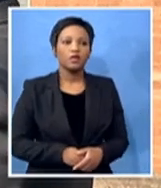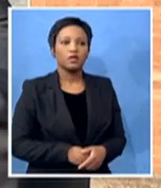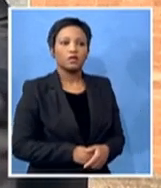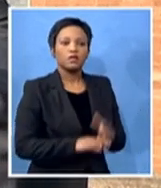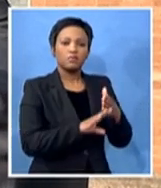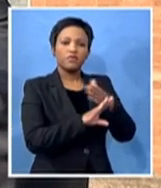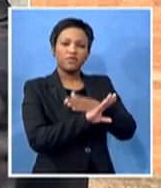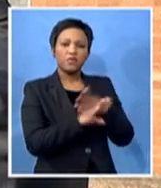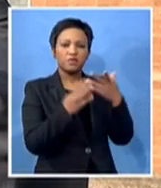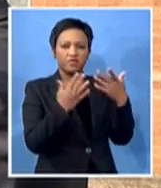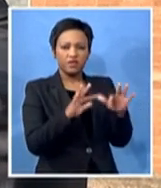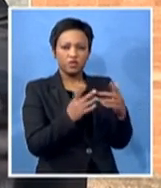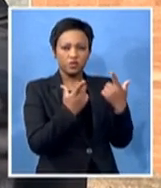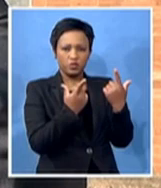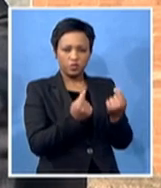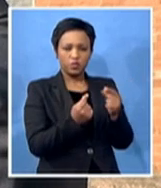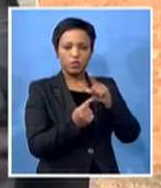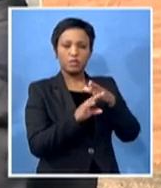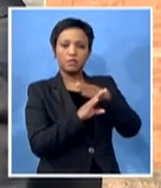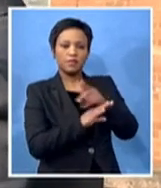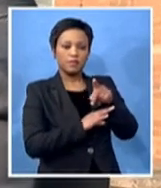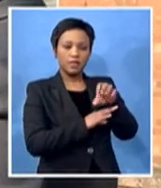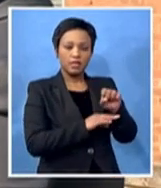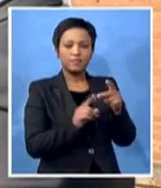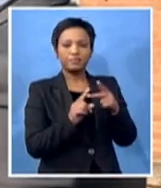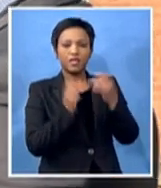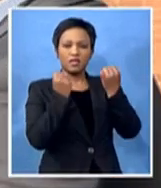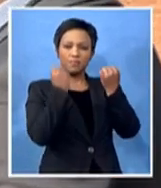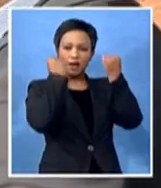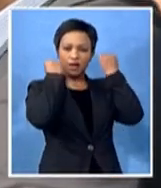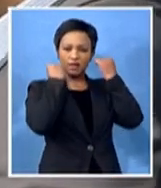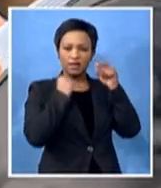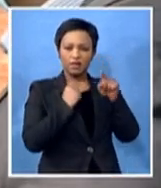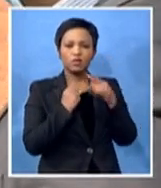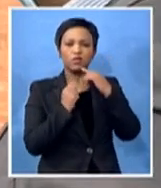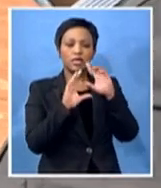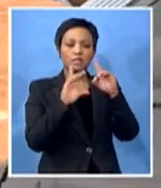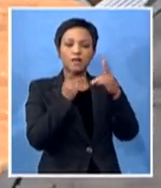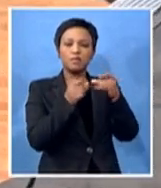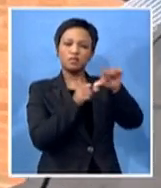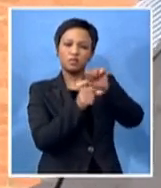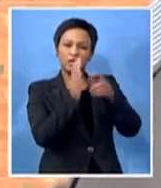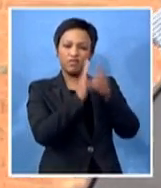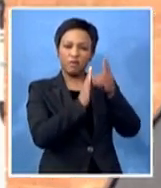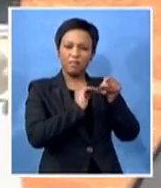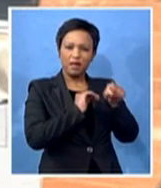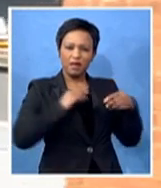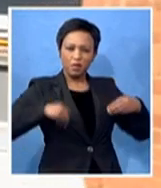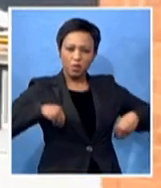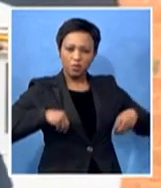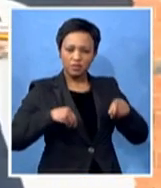PPEs and blankets in the Department of Social Development. We've gone public to release the report